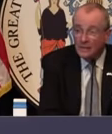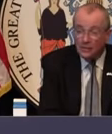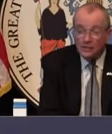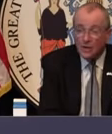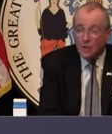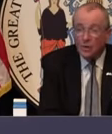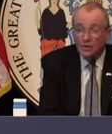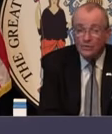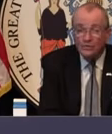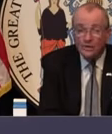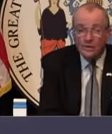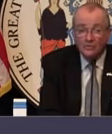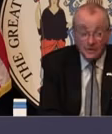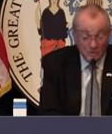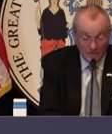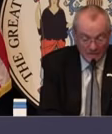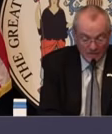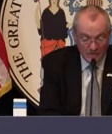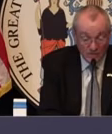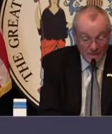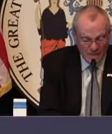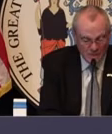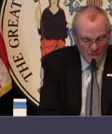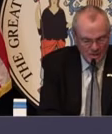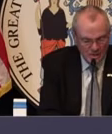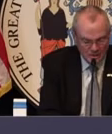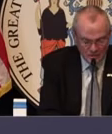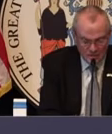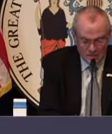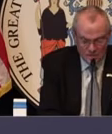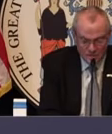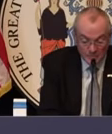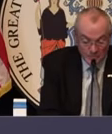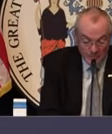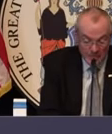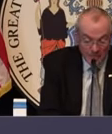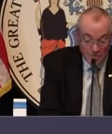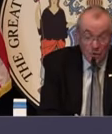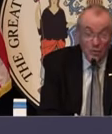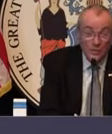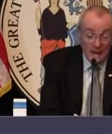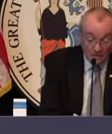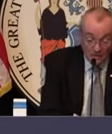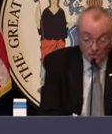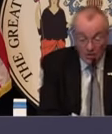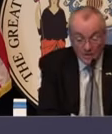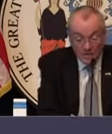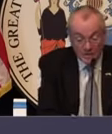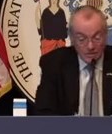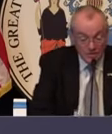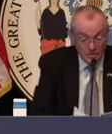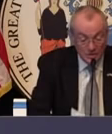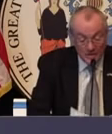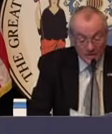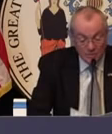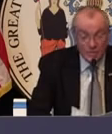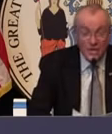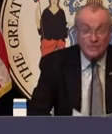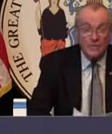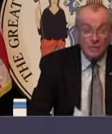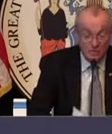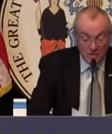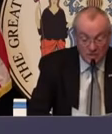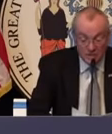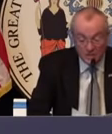EMS, healthcare workers if we don't get that federal cash assistance. So with that, let's turn our attention to the overnight